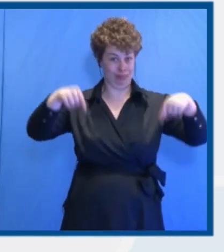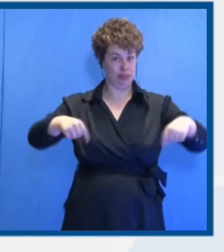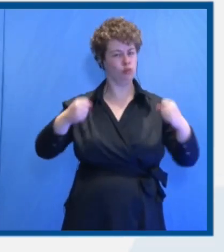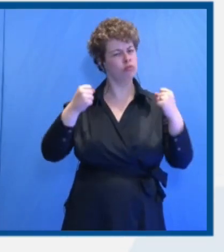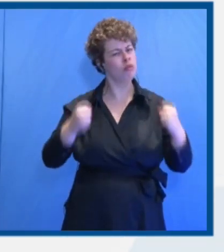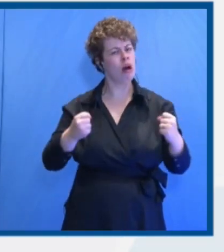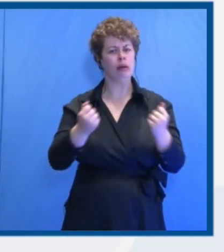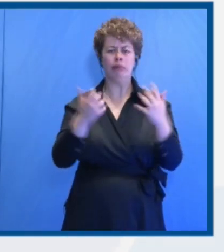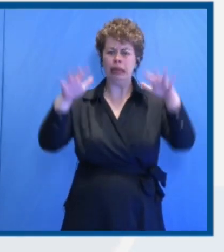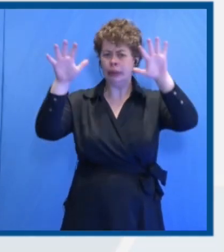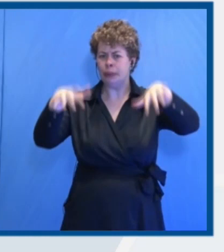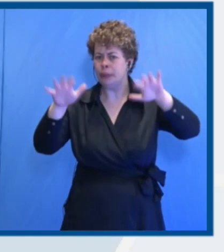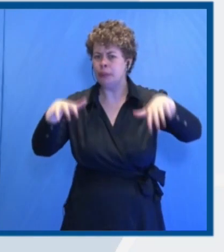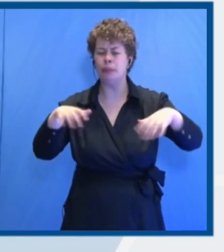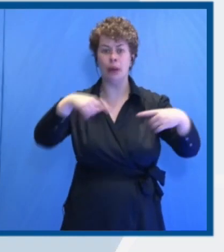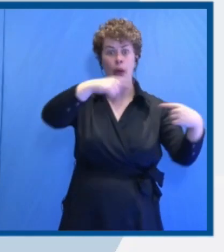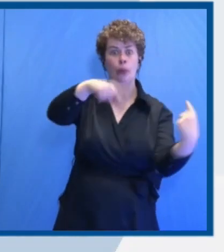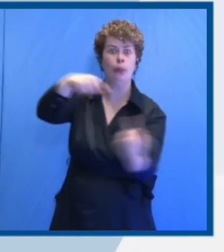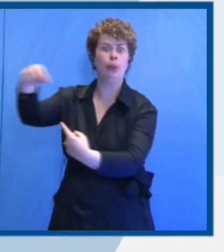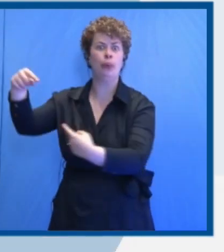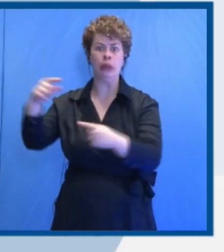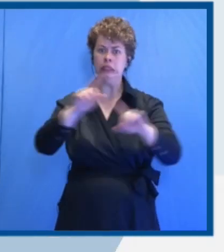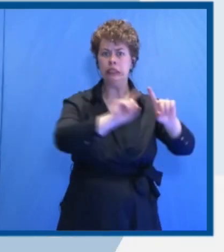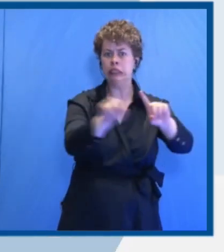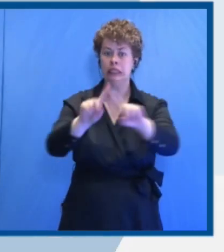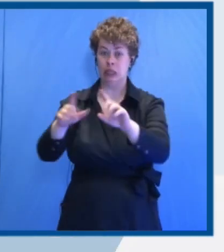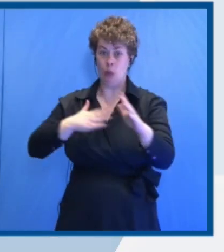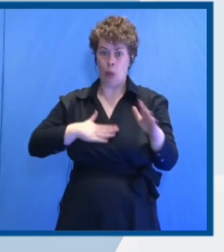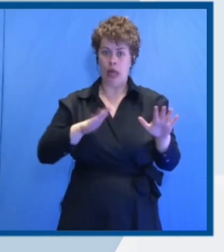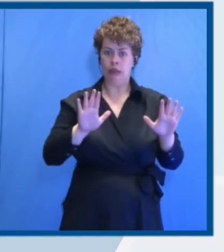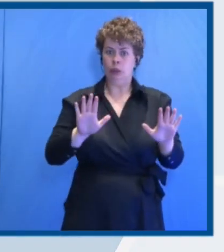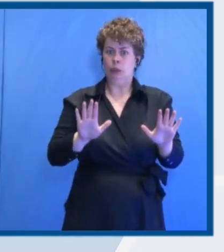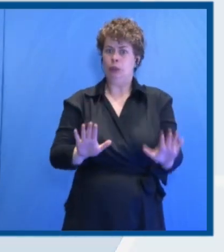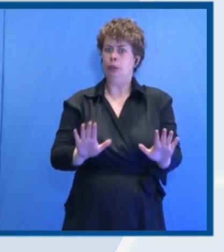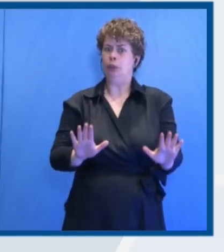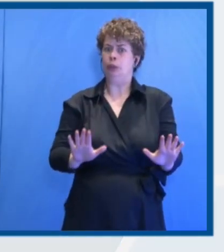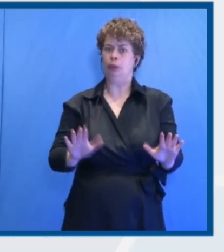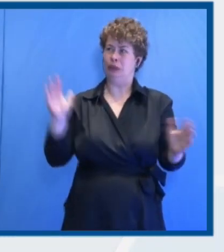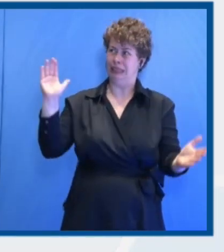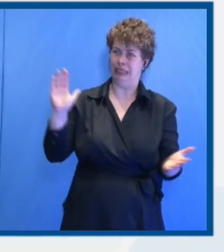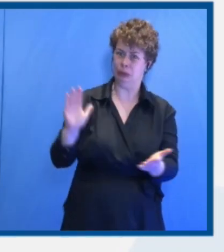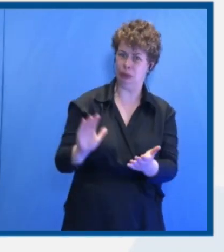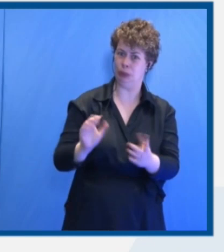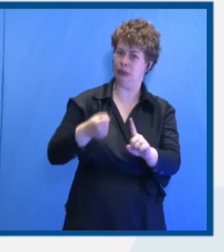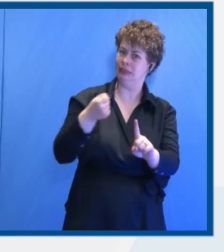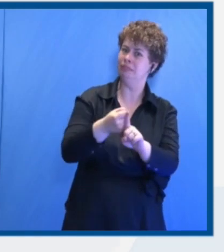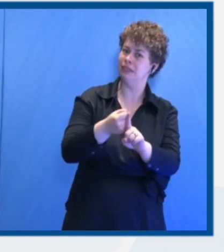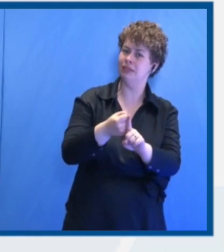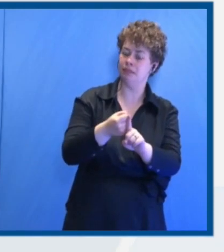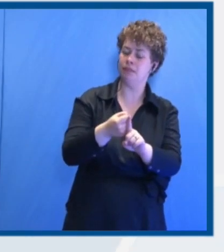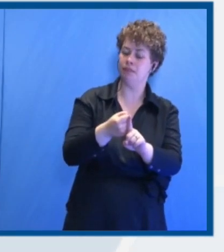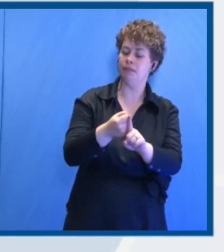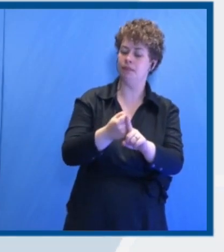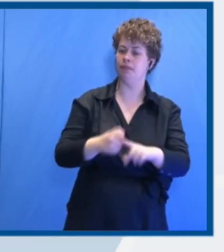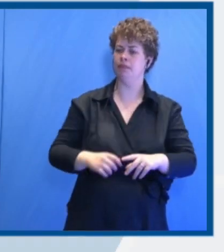example, Harkajaya village in West Java, and also flood event